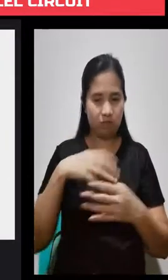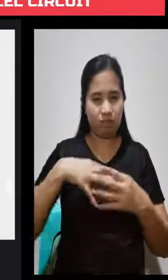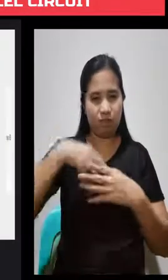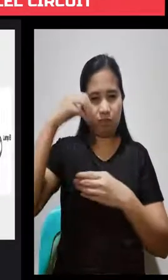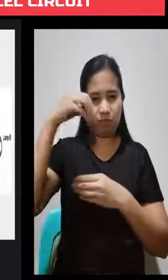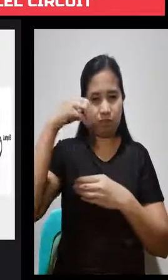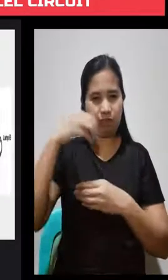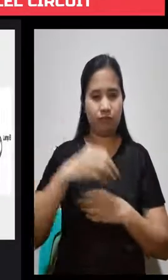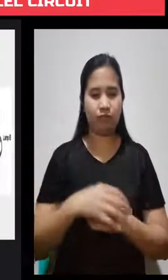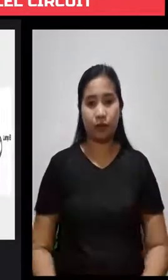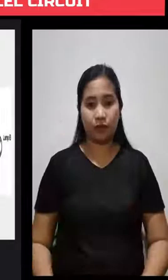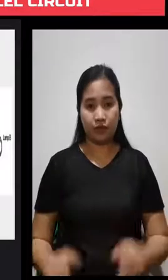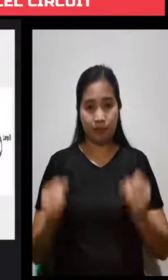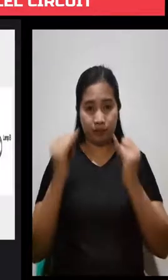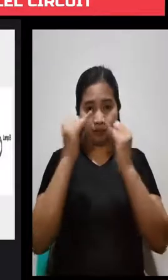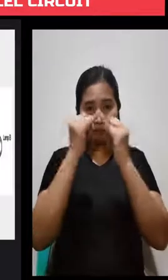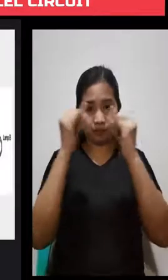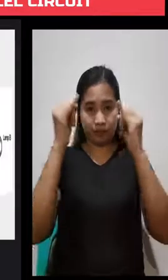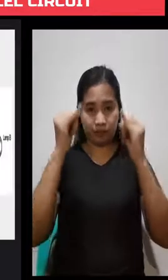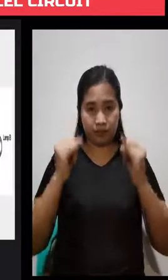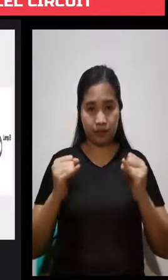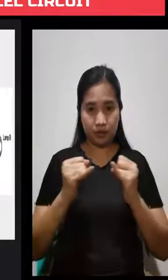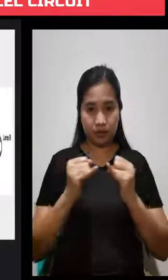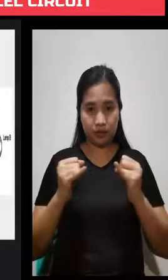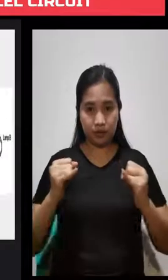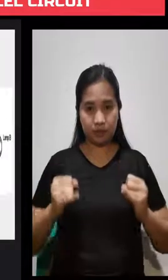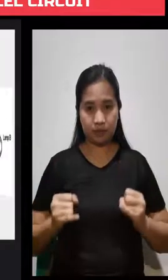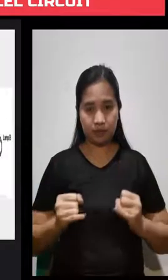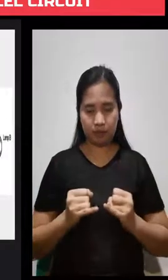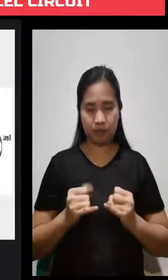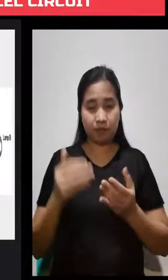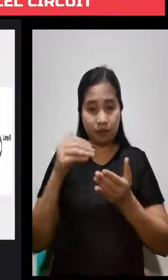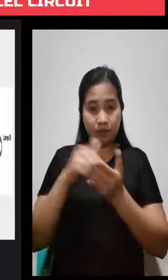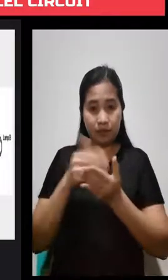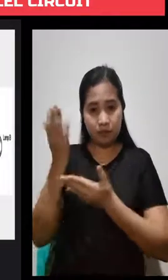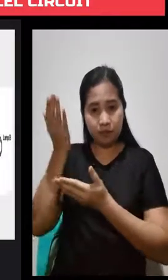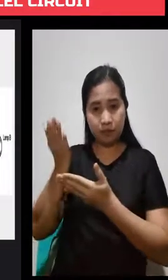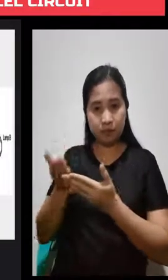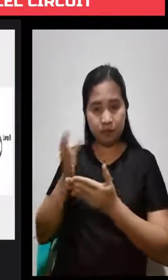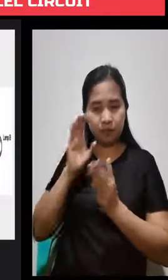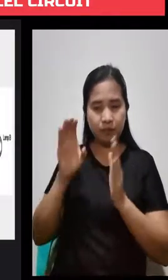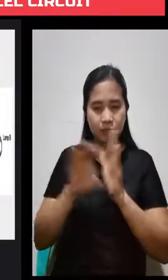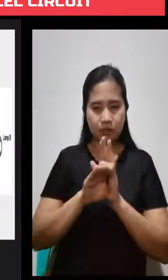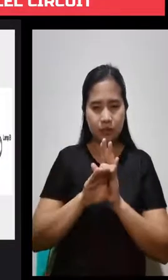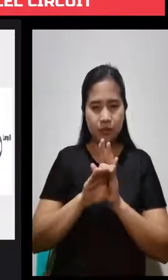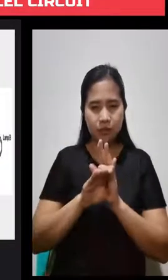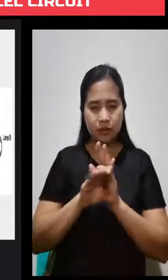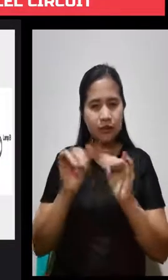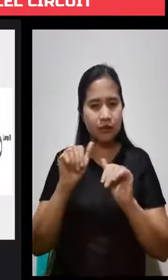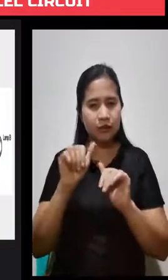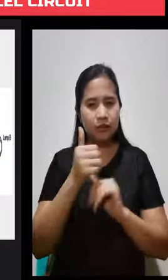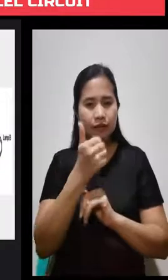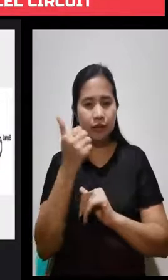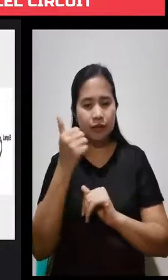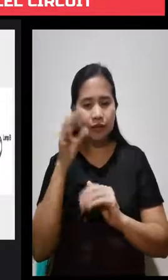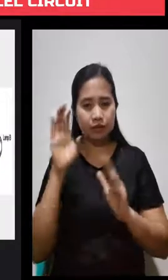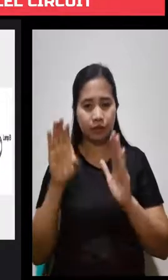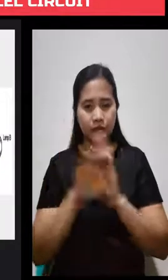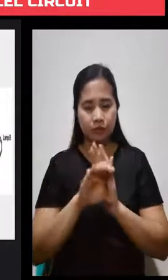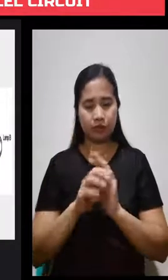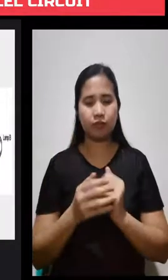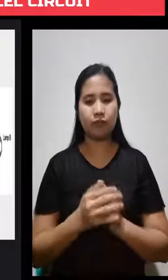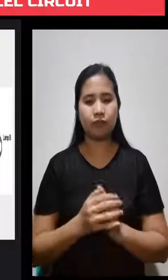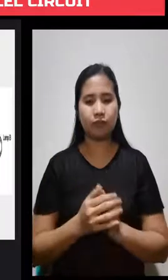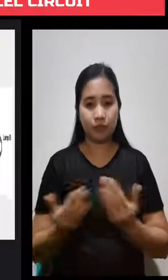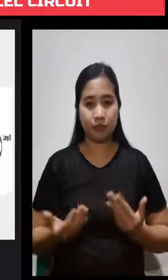Parallel circuit. Again, this is the picture and this is the schematic diagram. Here are